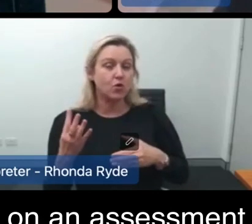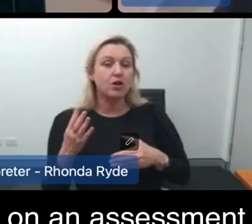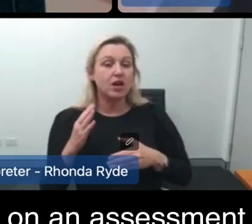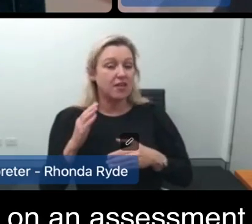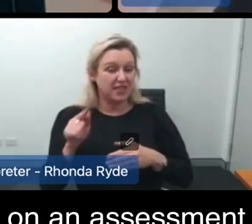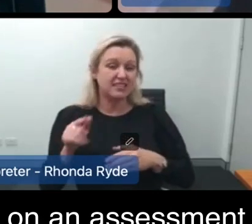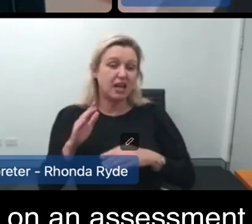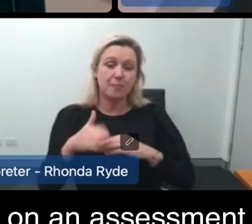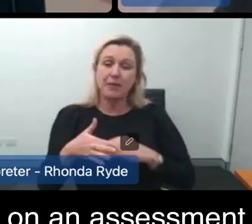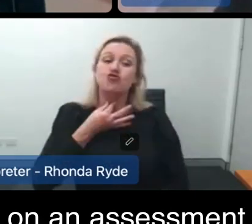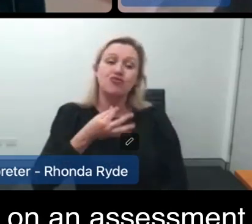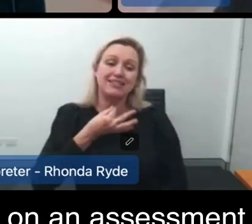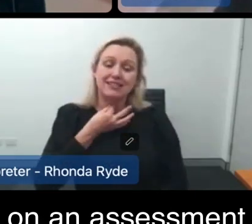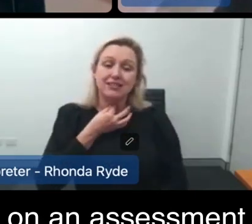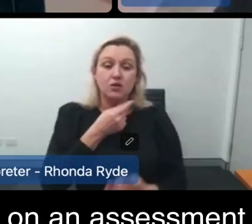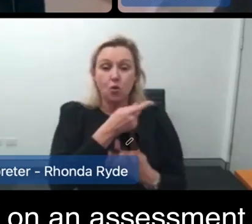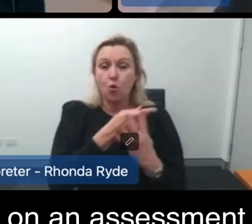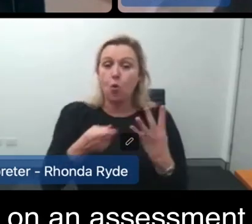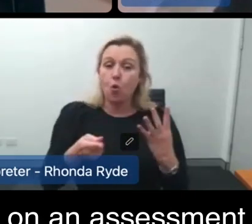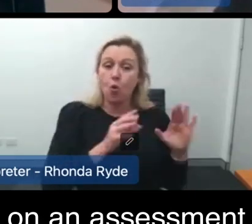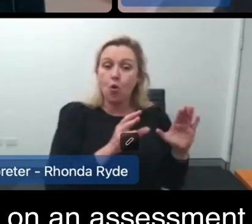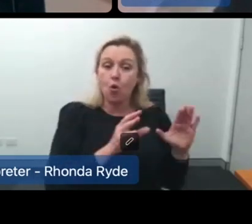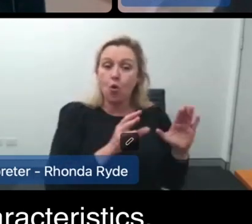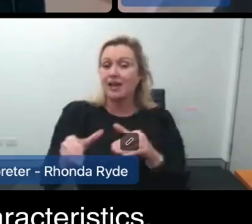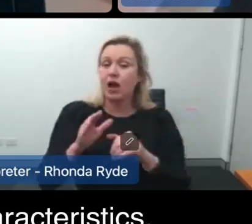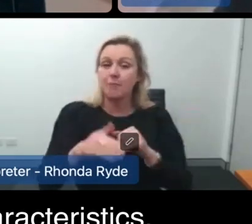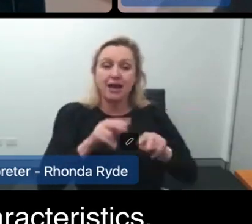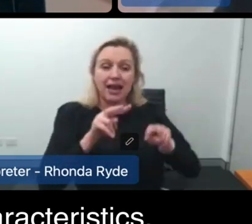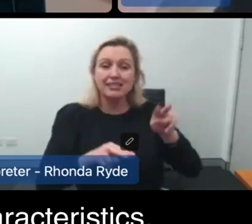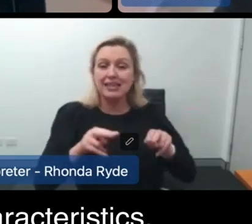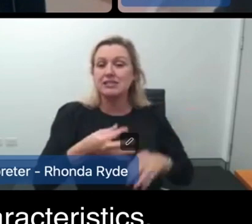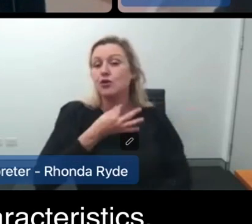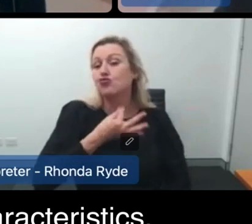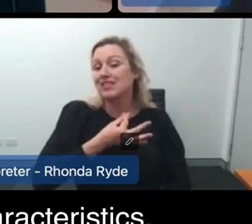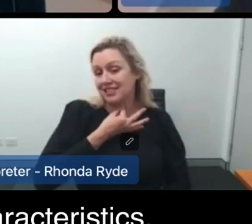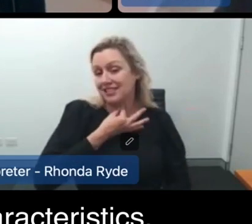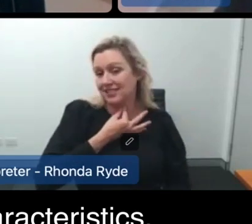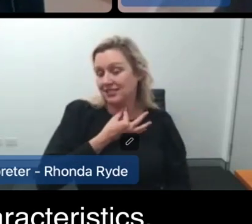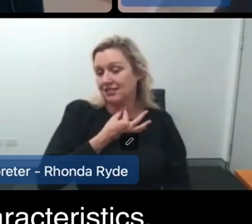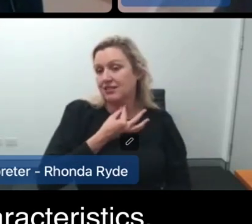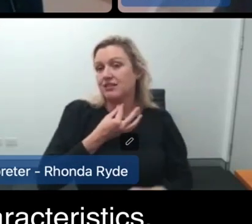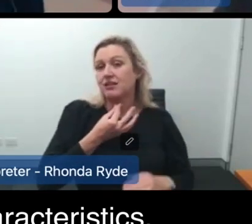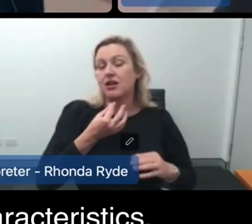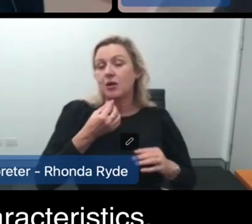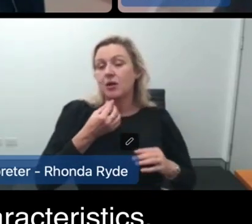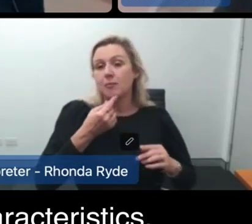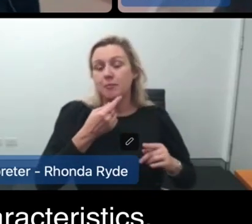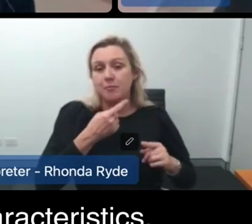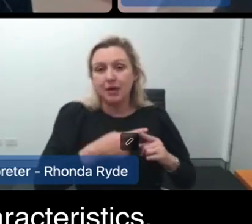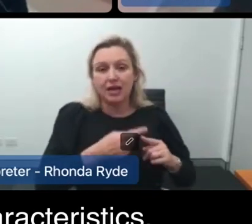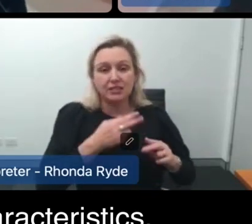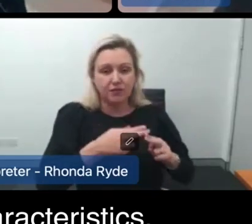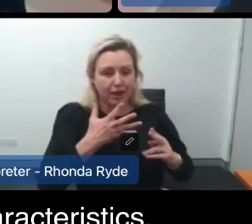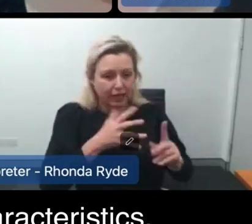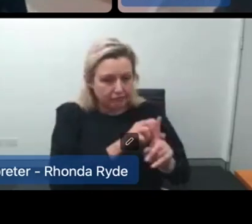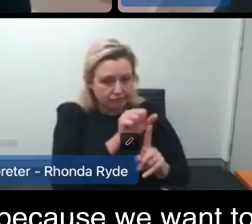risk. So that all the categories are based on an assessment of risk and sites and